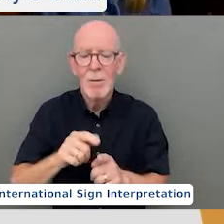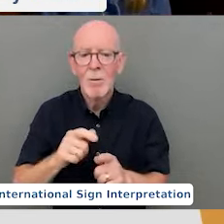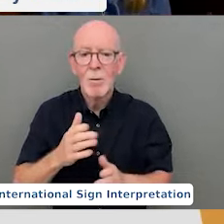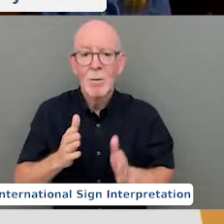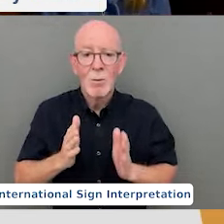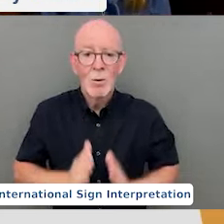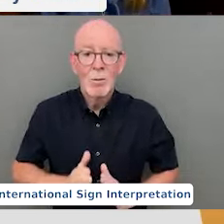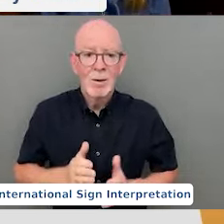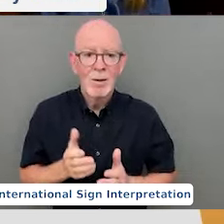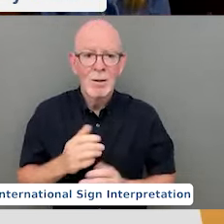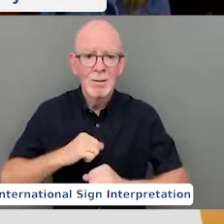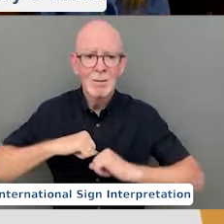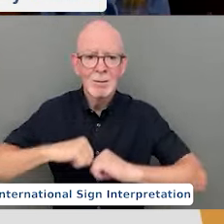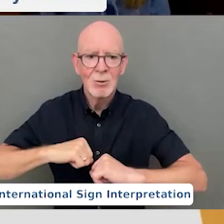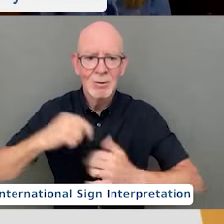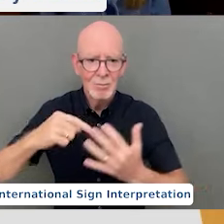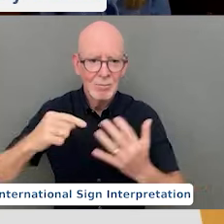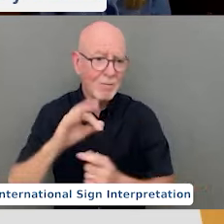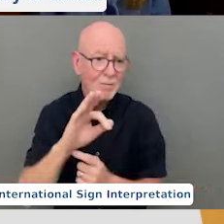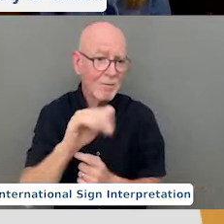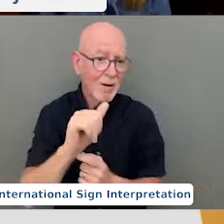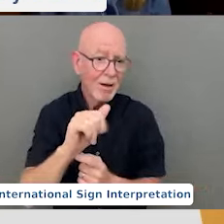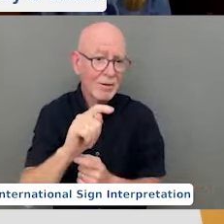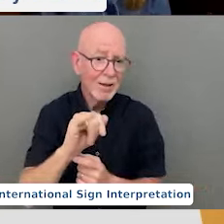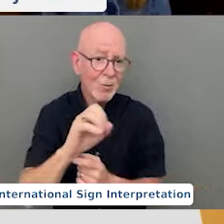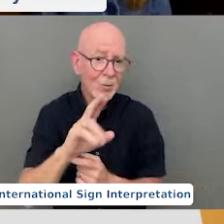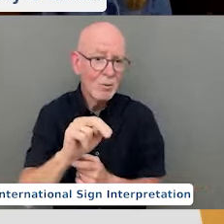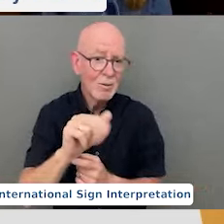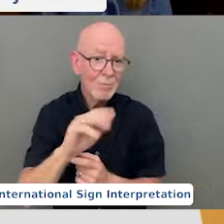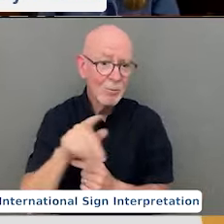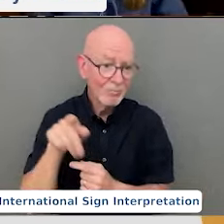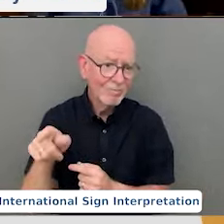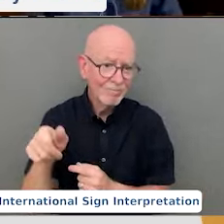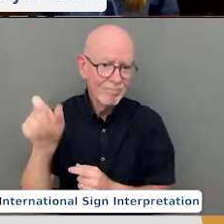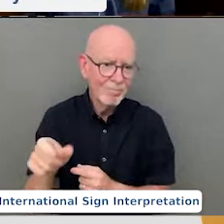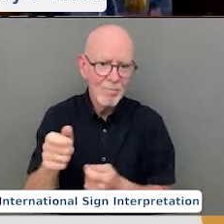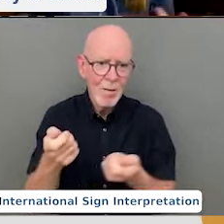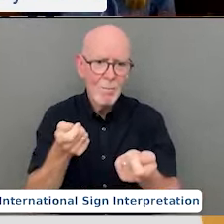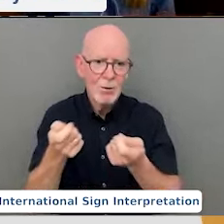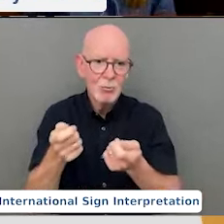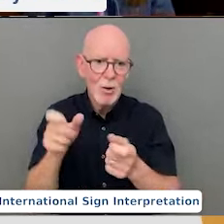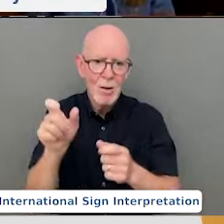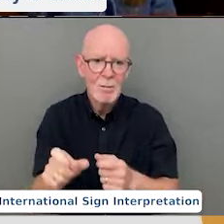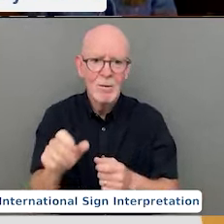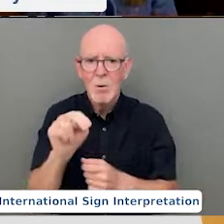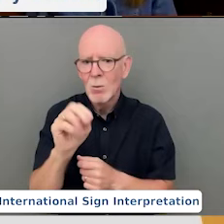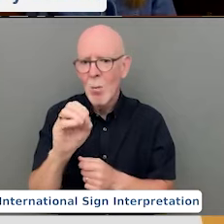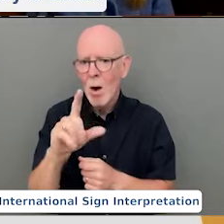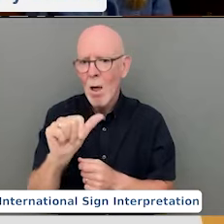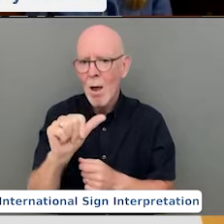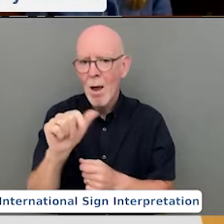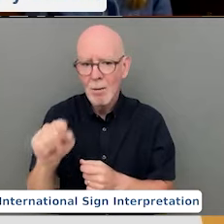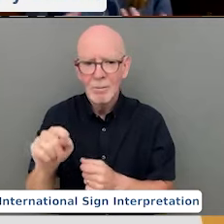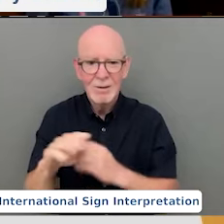are the disability advocacy organisation in Samoa. So thank you for our guest speakers joining us